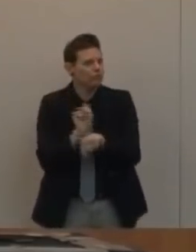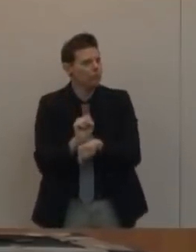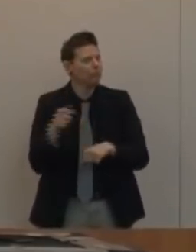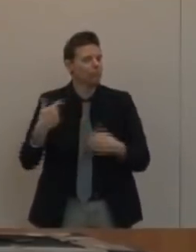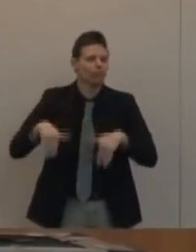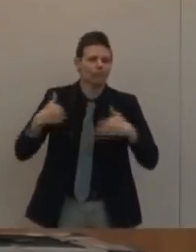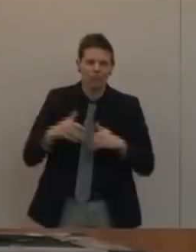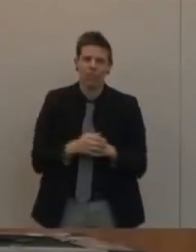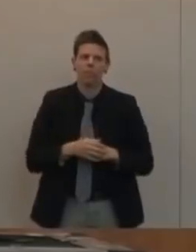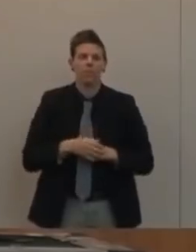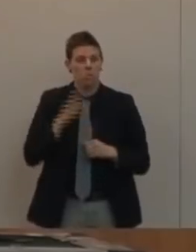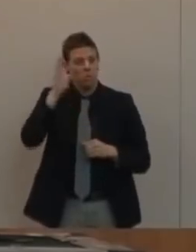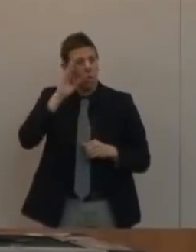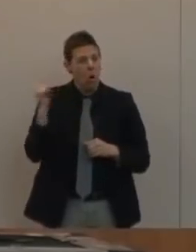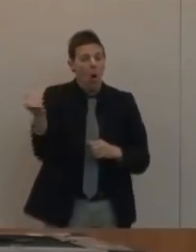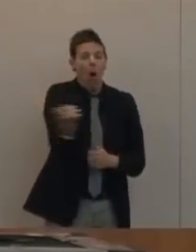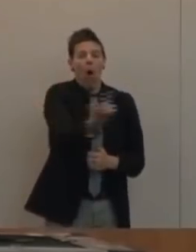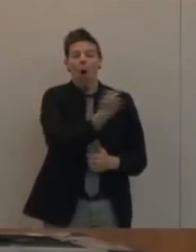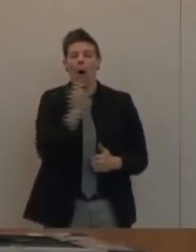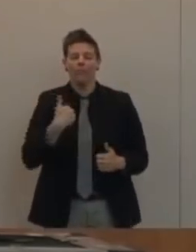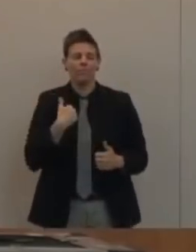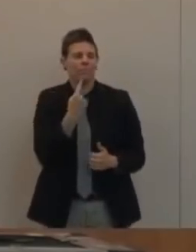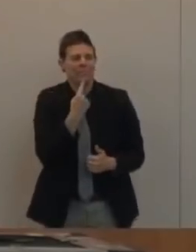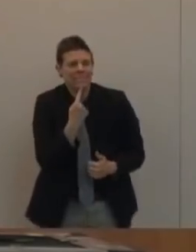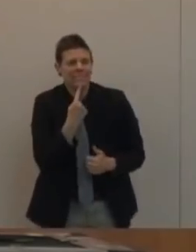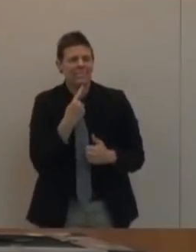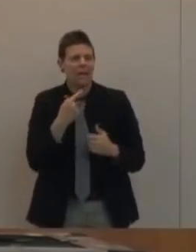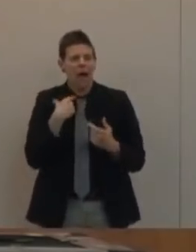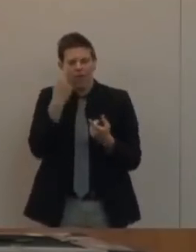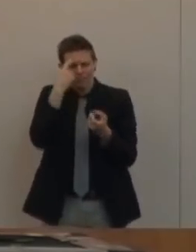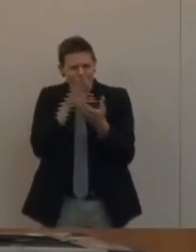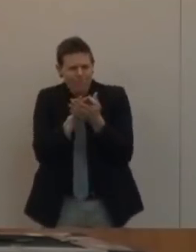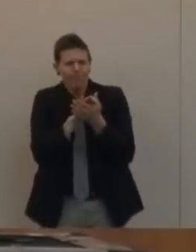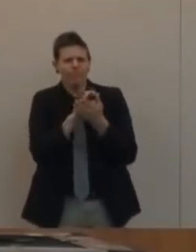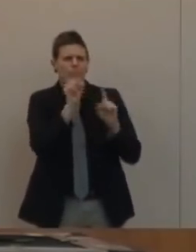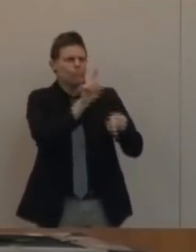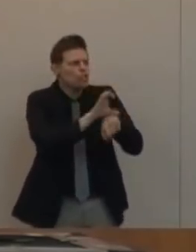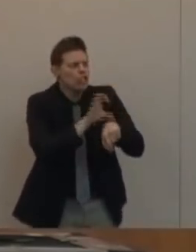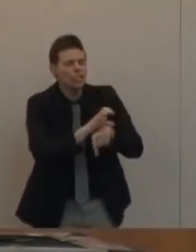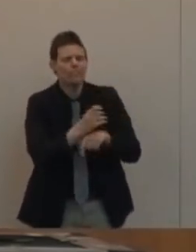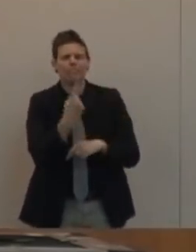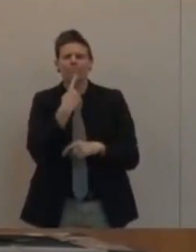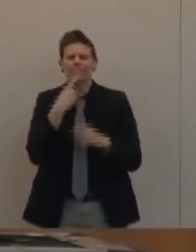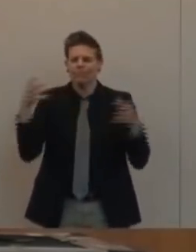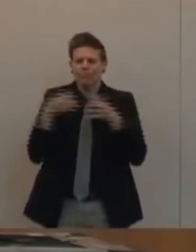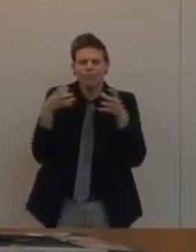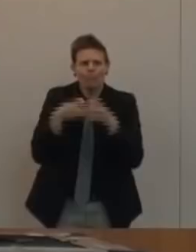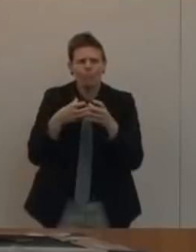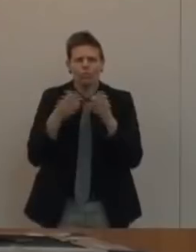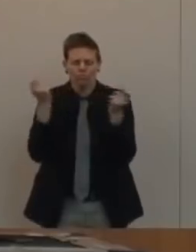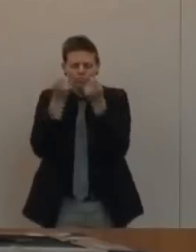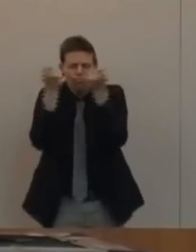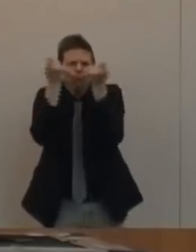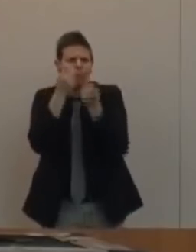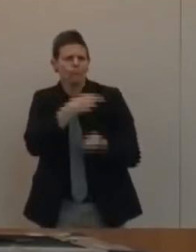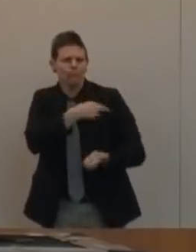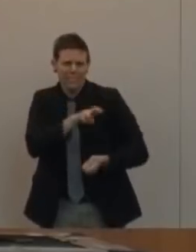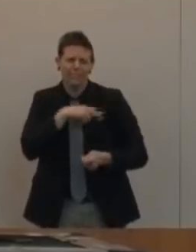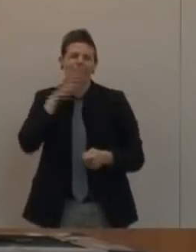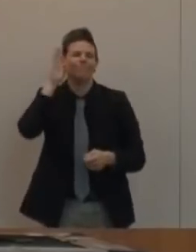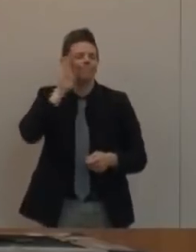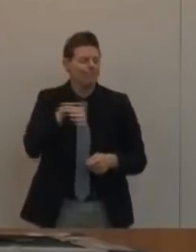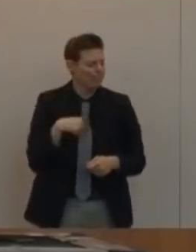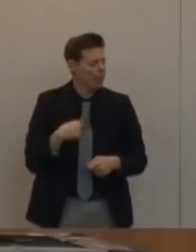us are missing our own faith-based traditions this Easter weekend. We all are. But when we do